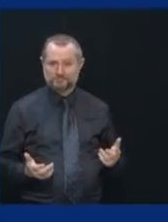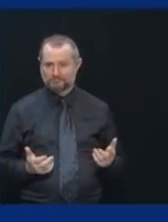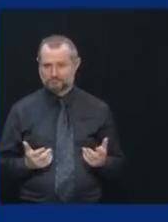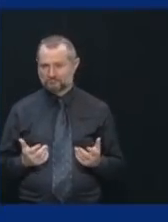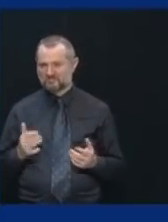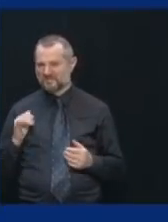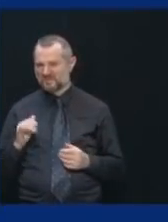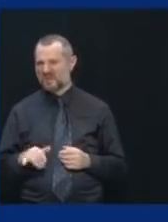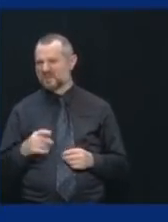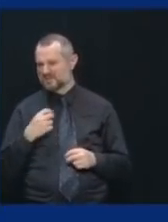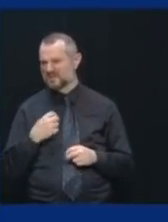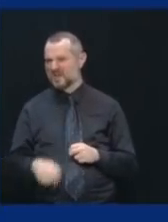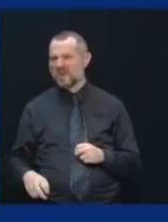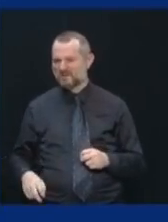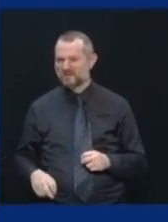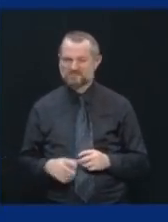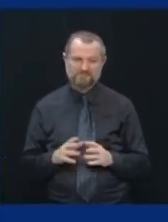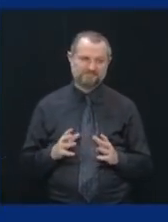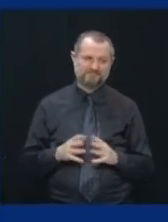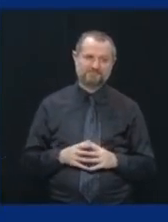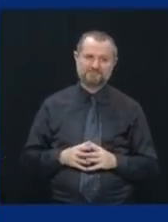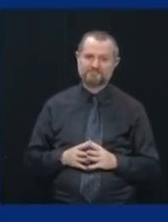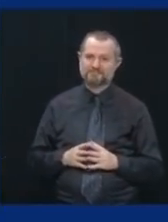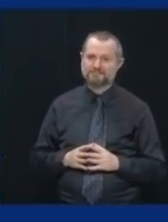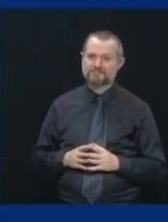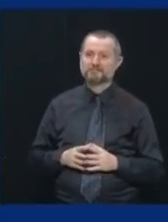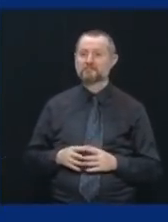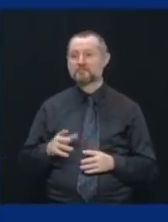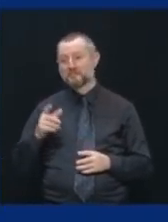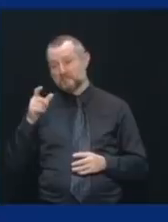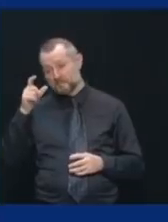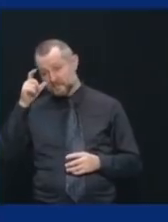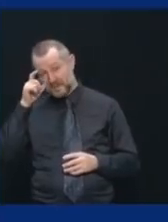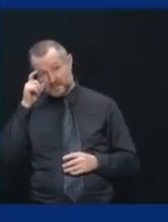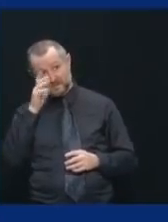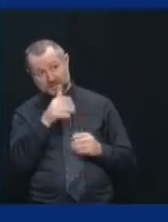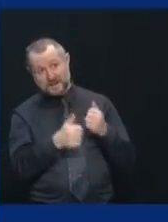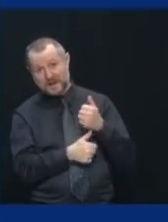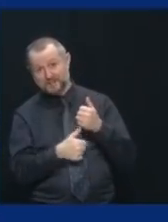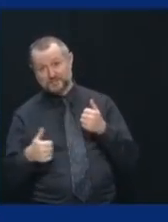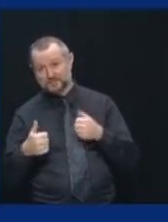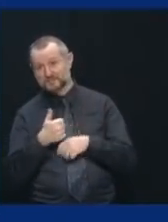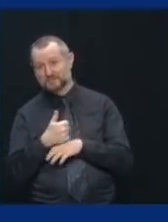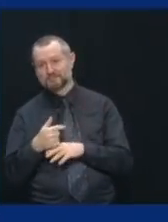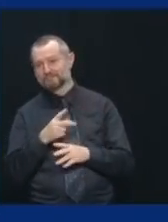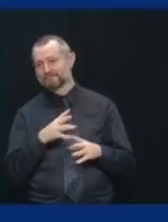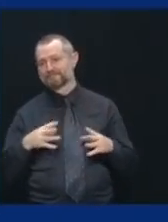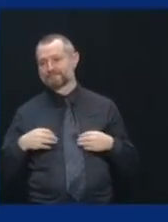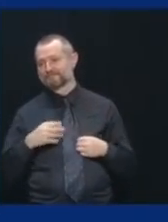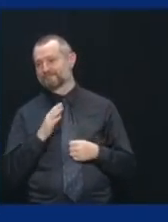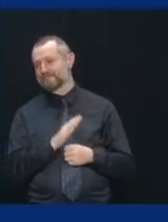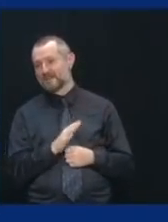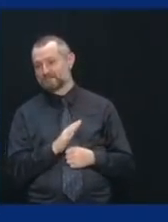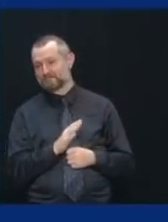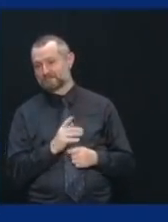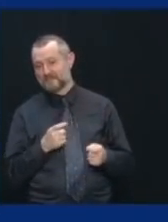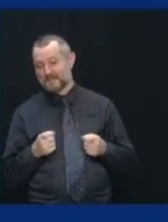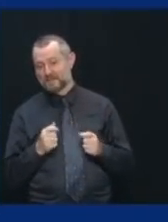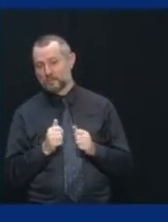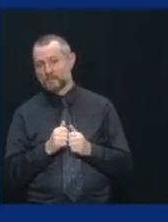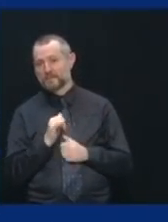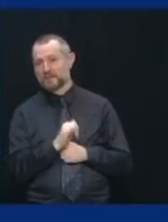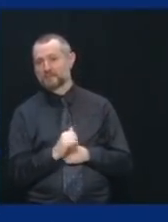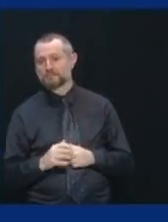difficulty in this situation. That's the difficulty that the Biden administration inherited, by the way. And what you'll see is